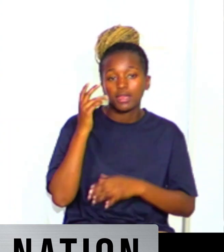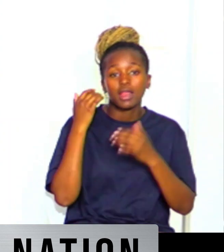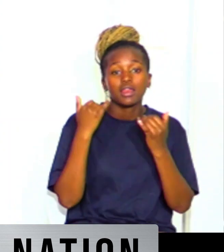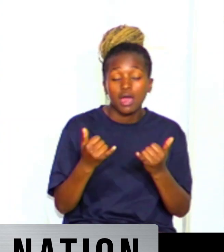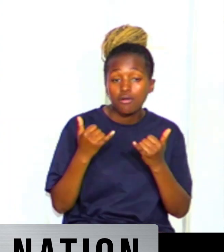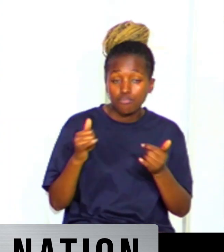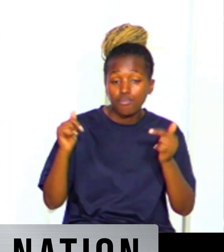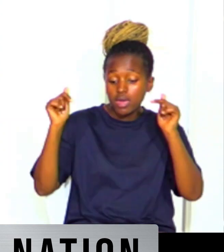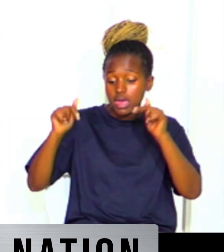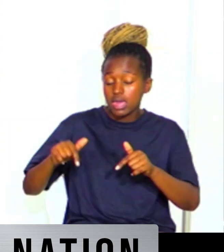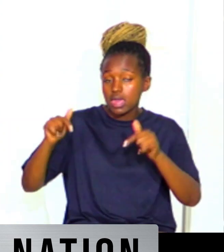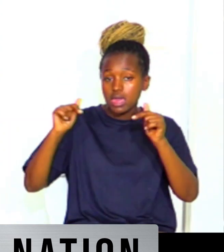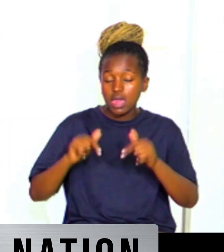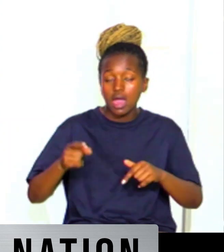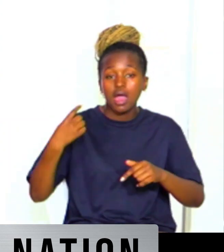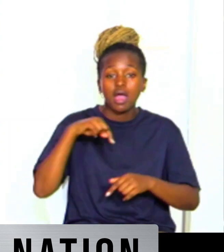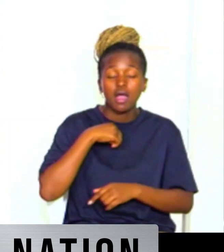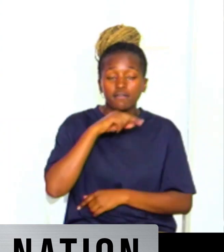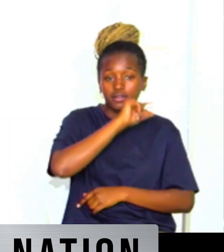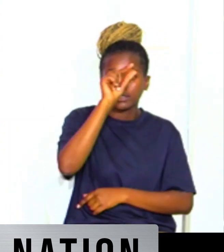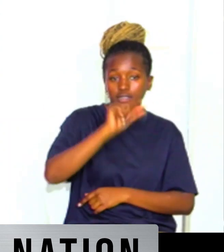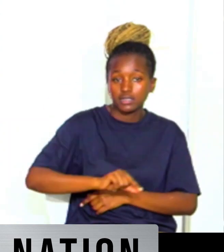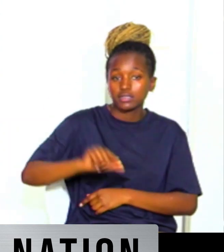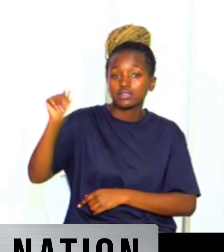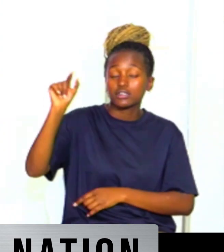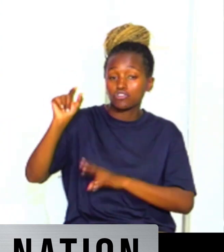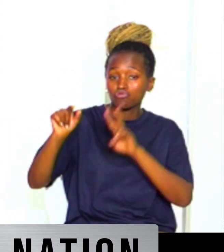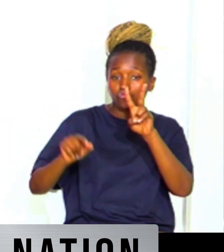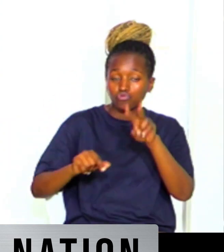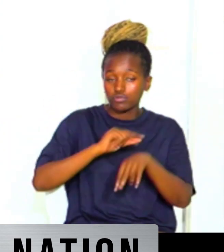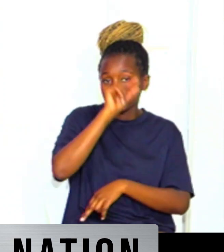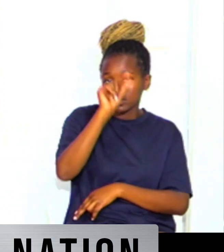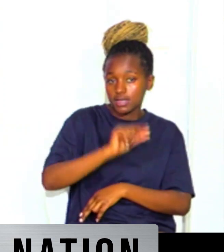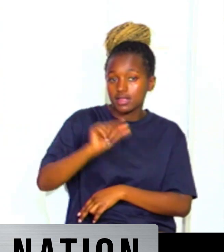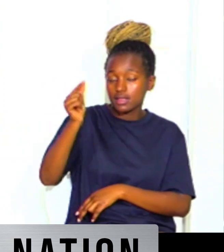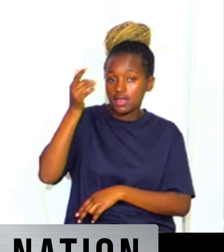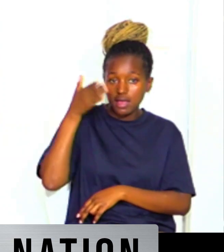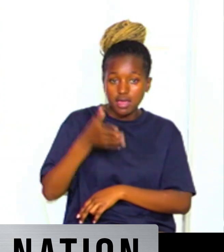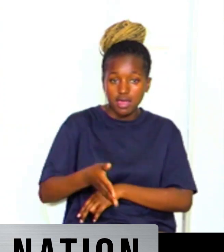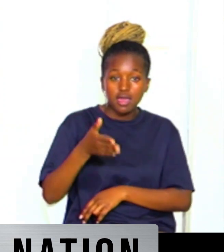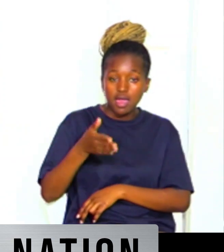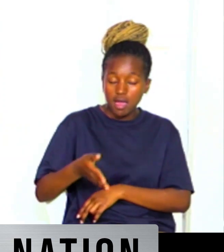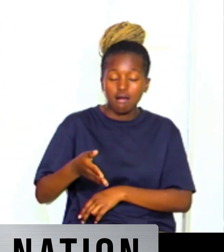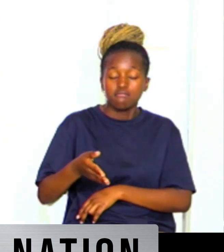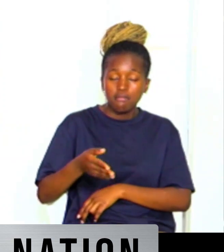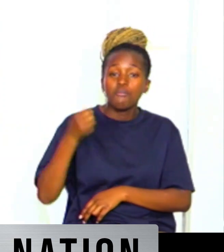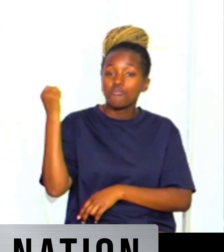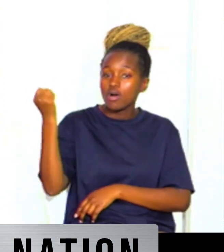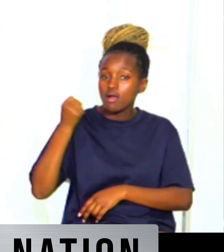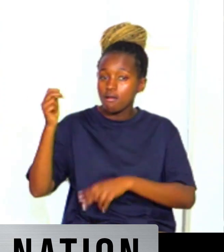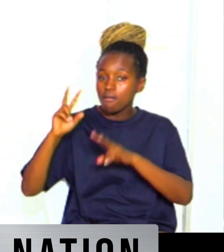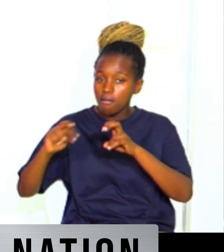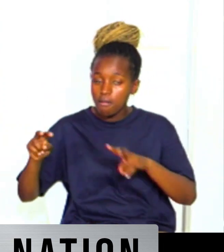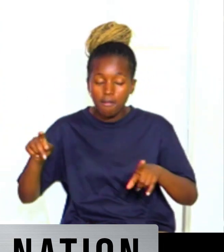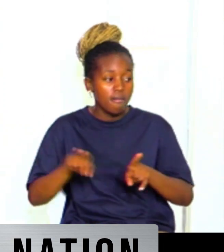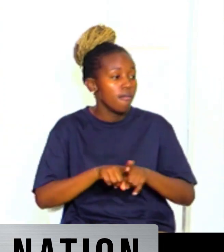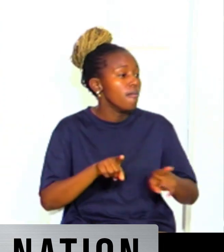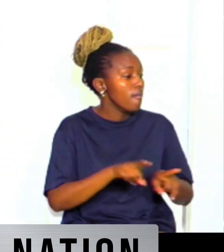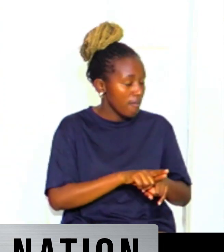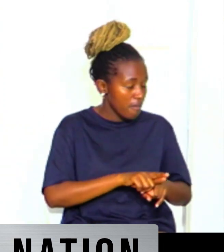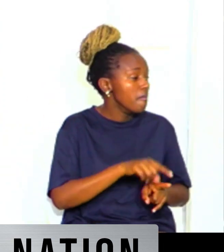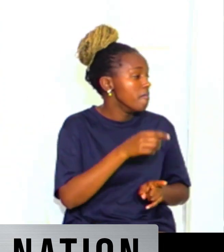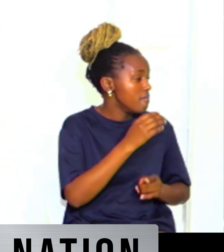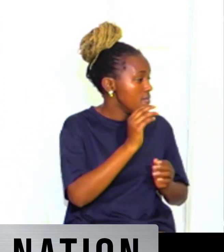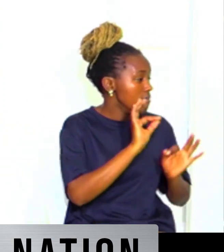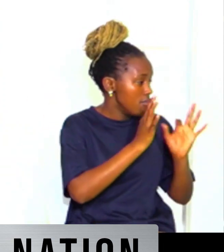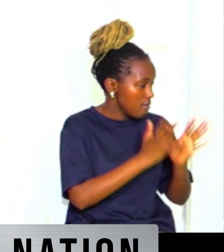kama dawa, I say me Gen Z. So I'm here with two Gen Zs. Jeffrey. Yeah. Morara Kebasso. Morara